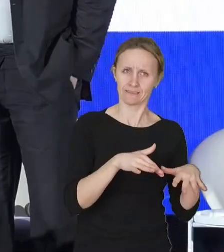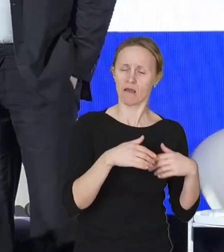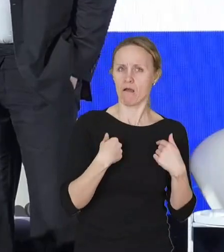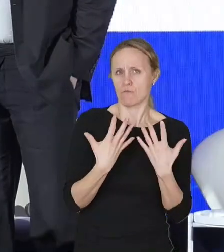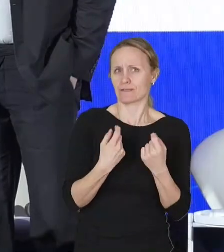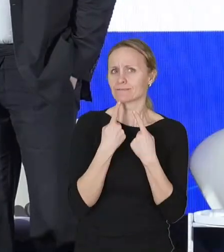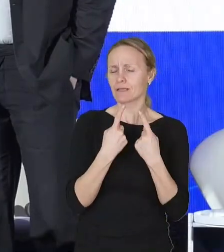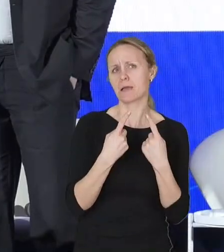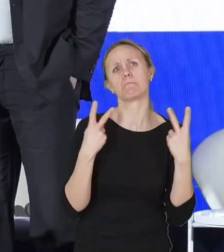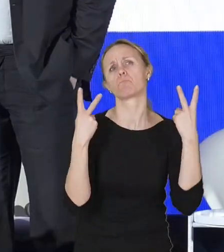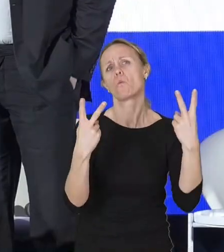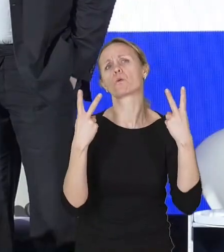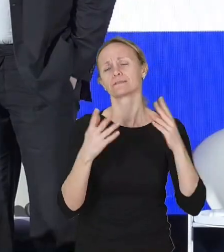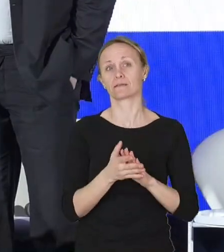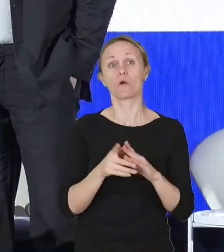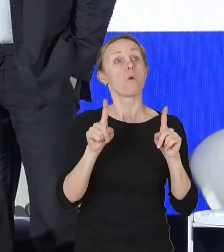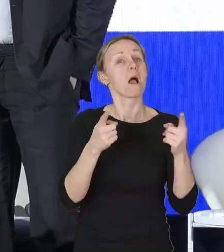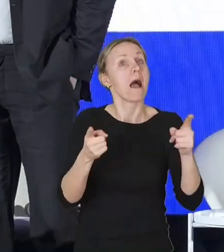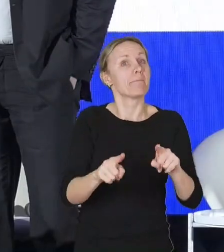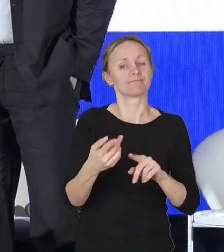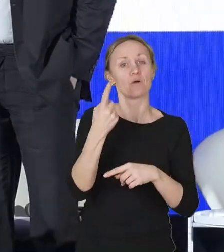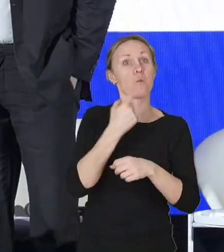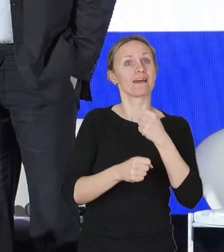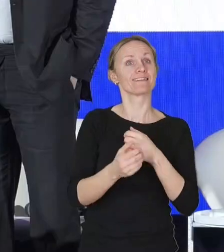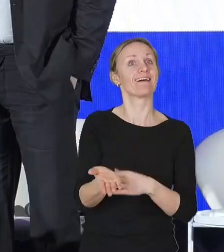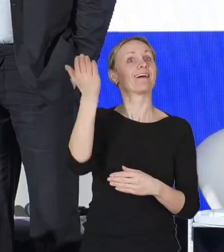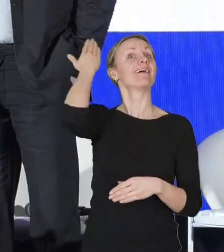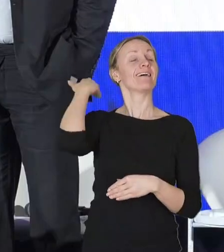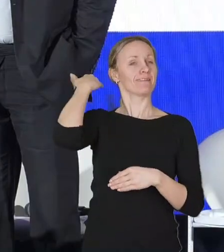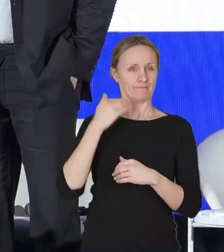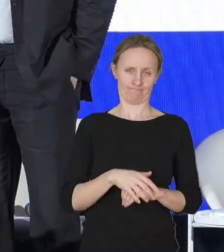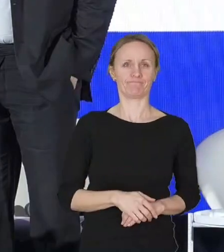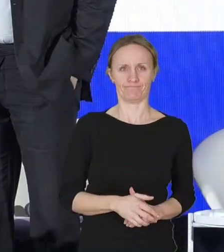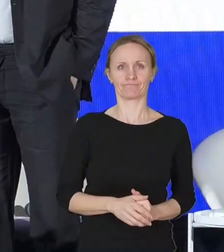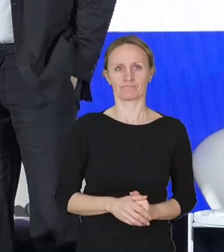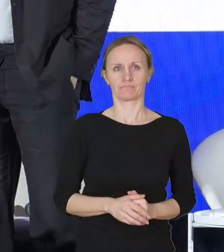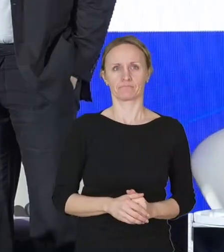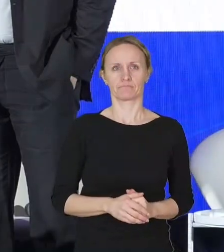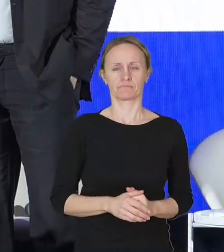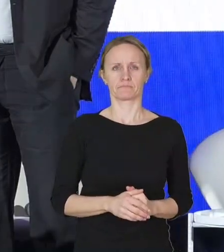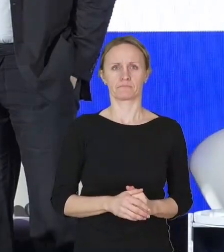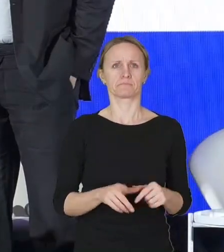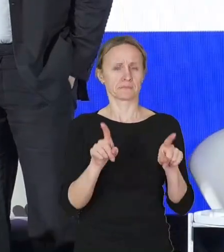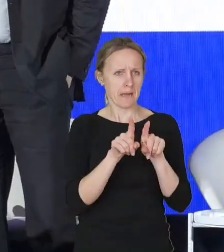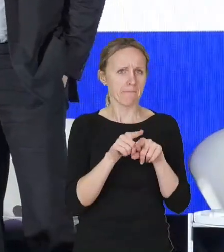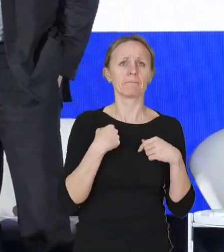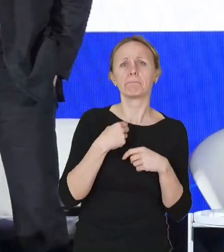you participate in different debates, particularly where research community